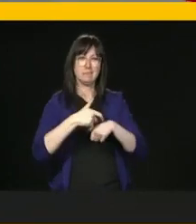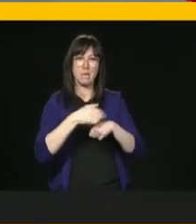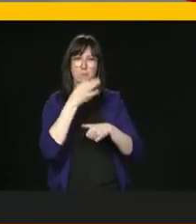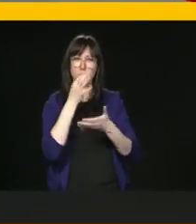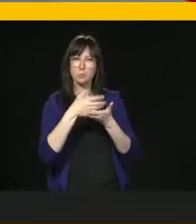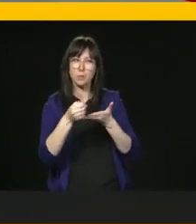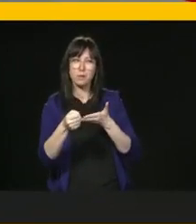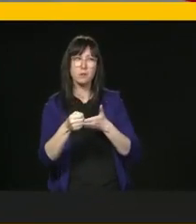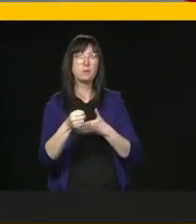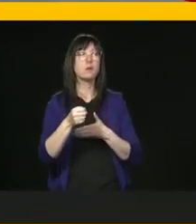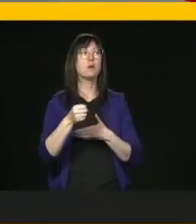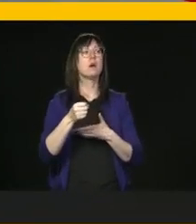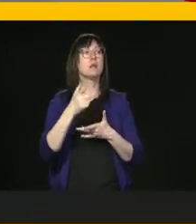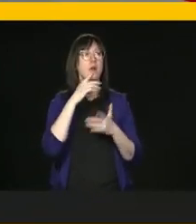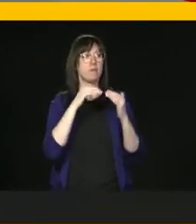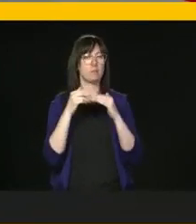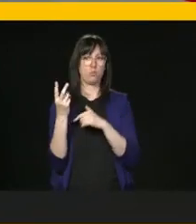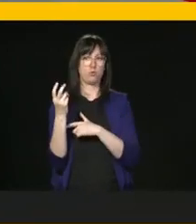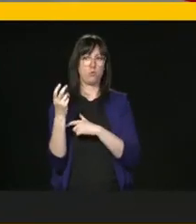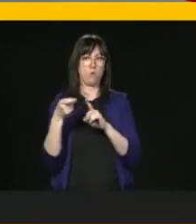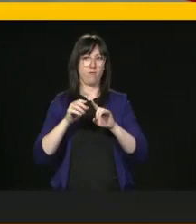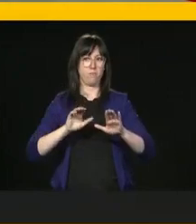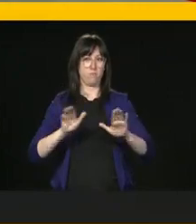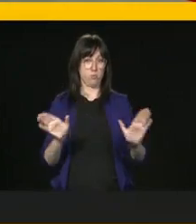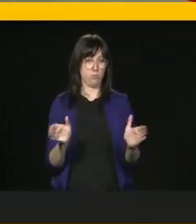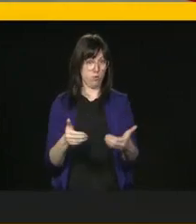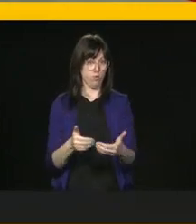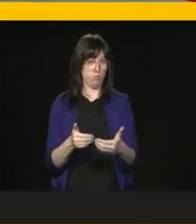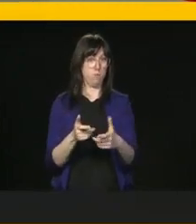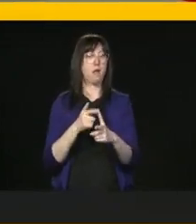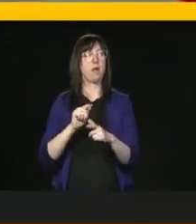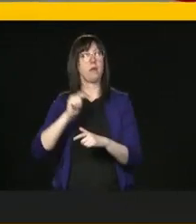from the room and two more from the phone. Dylan?